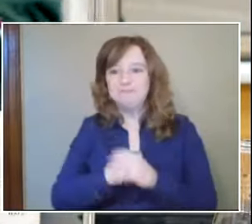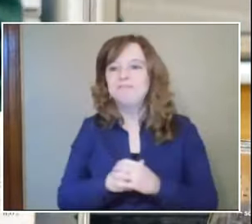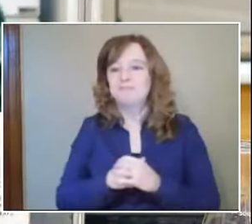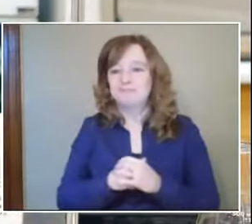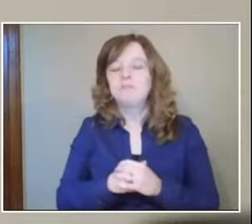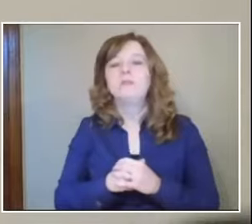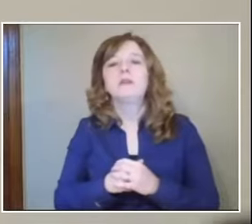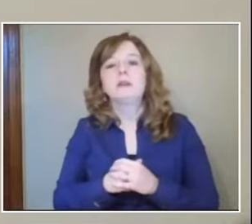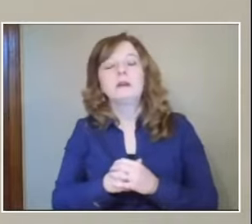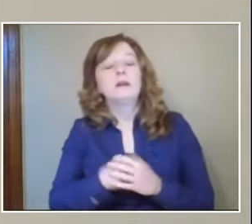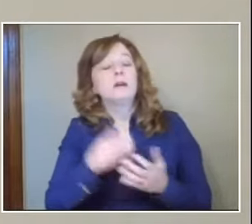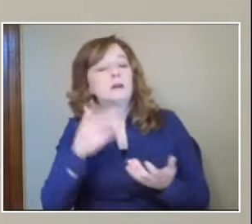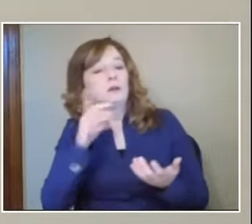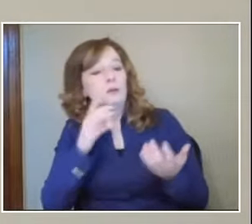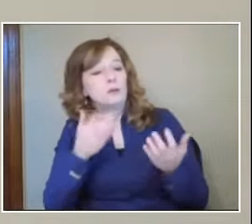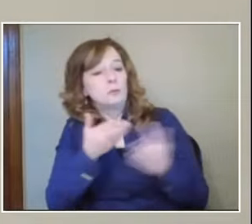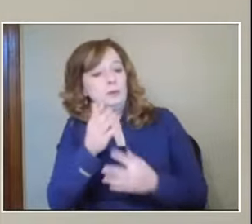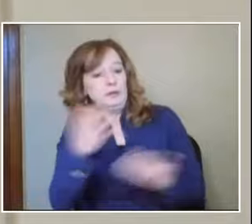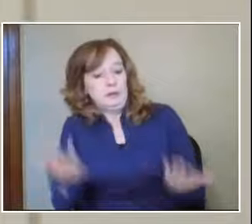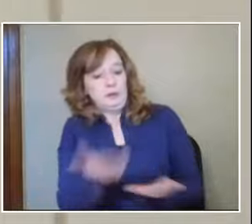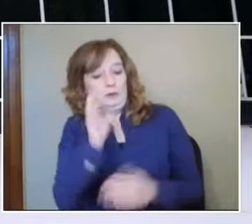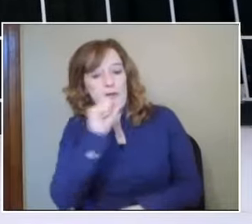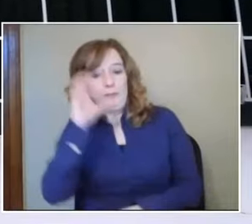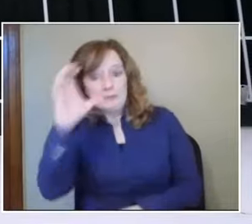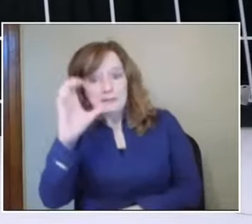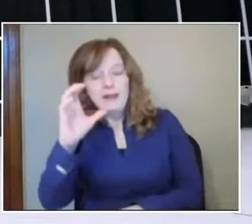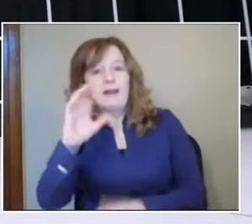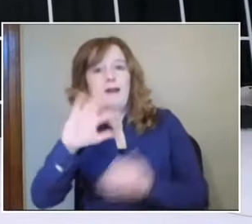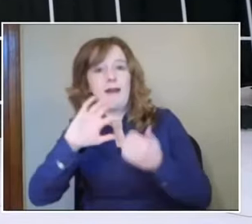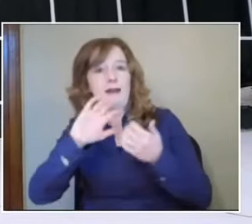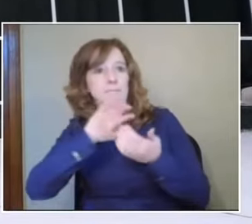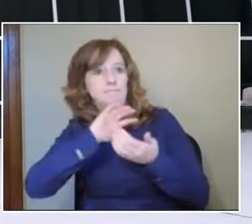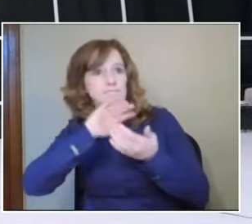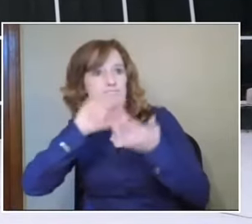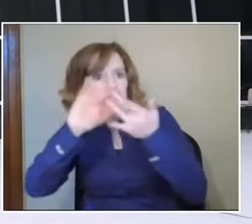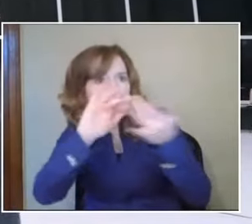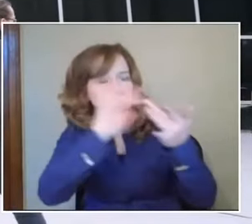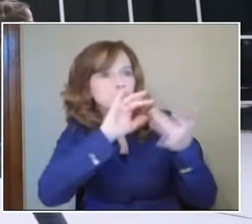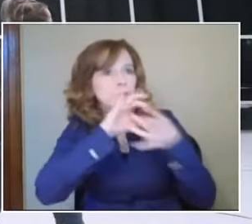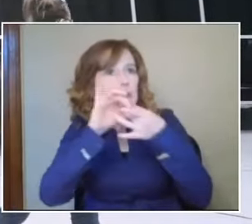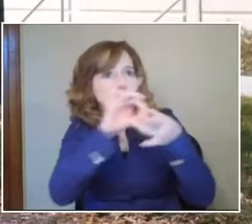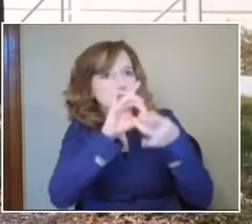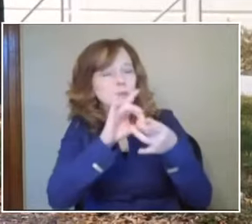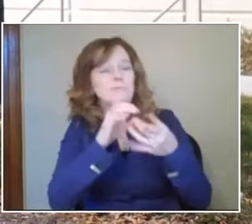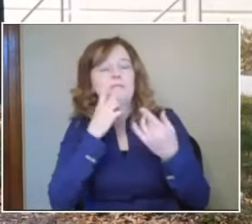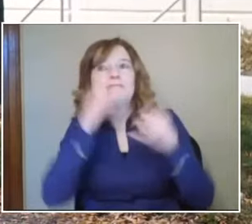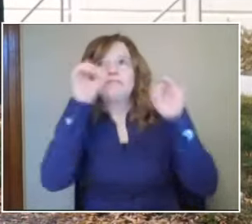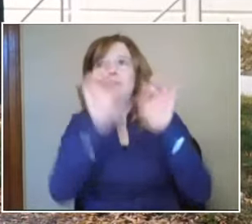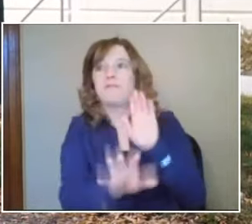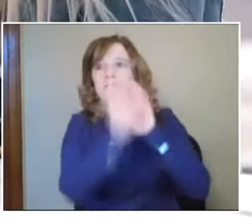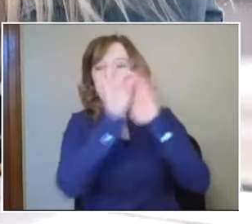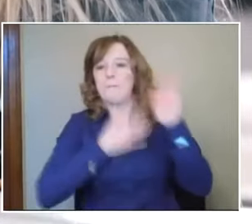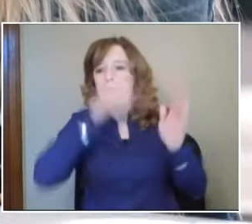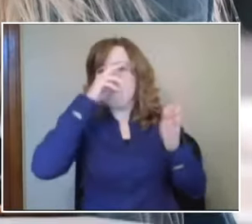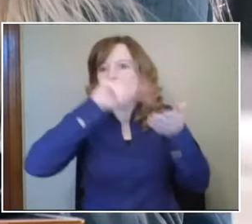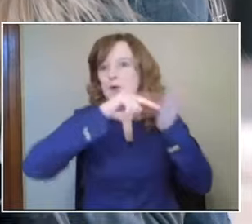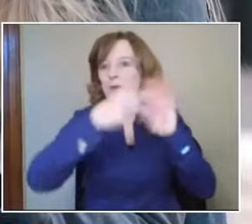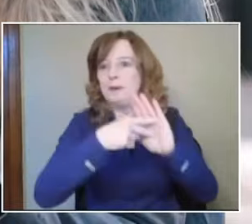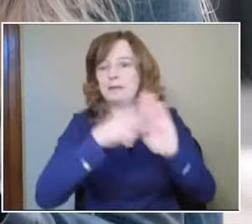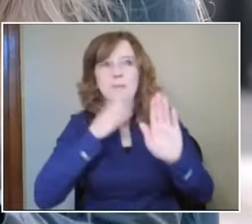my relationships with people here, I was actually able to find my direction and purpose for what I wanted to do for my life and the rest of my